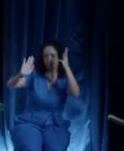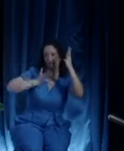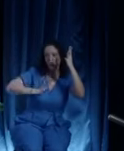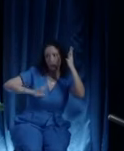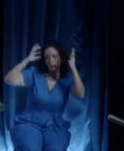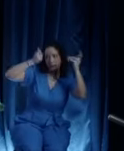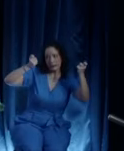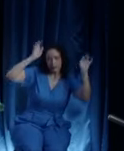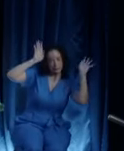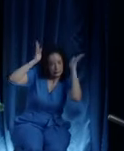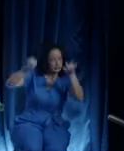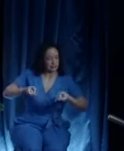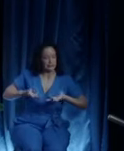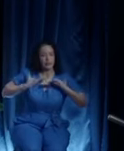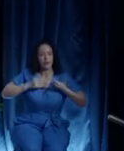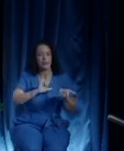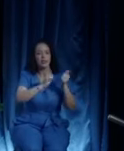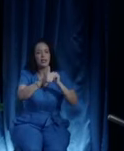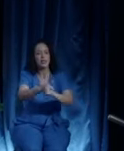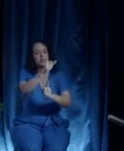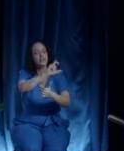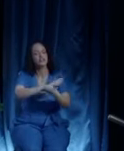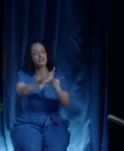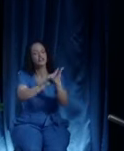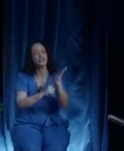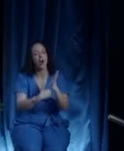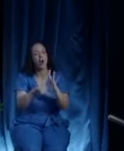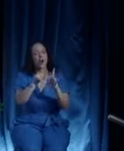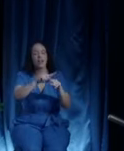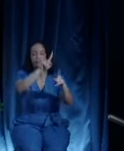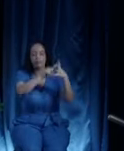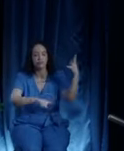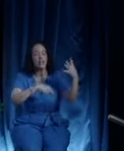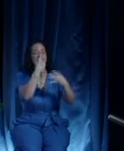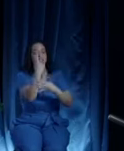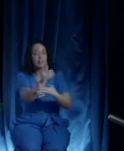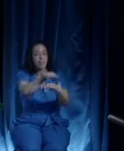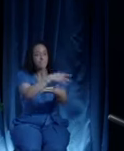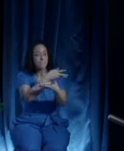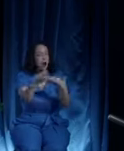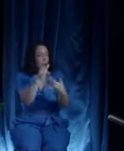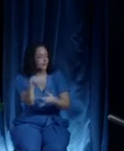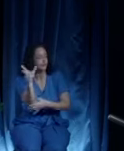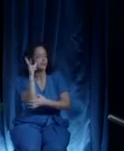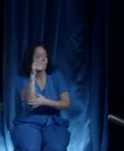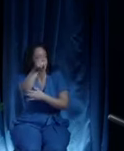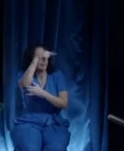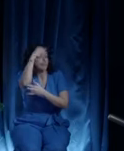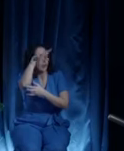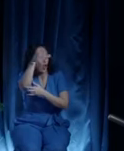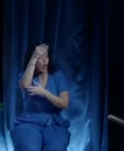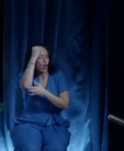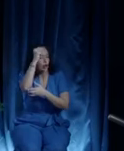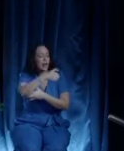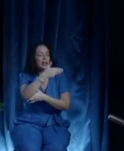Then comes George and Lizzie too, and Charlie next to see us through. That is a rhyme that I learnt at school in the 1960s as a way of